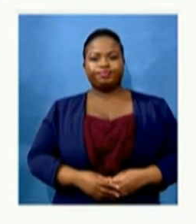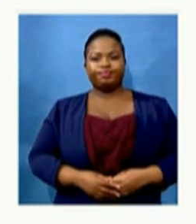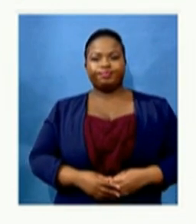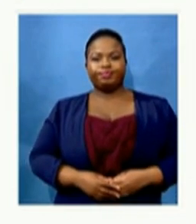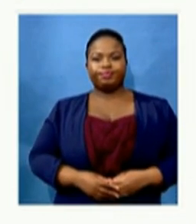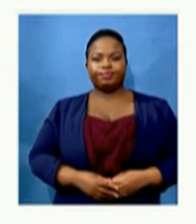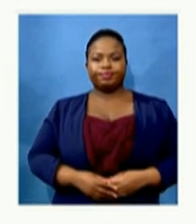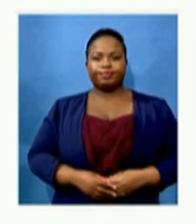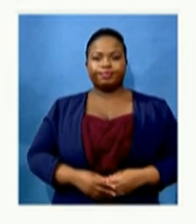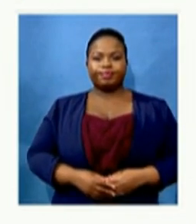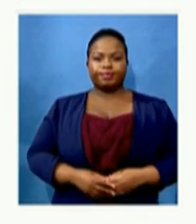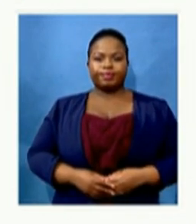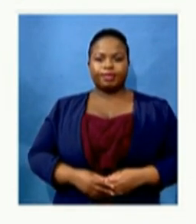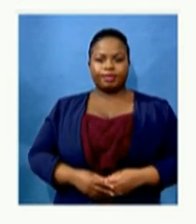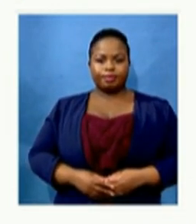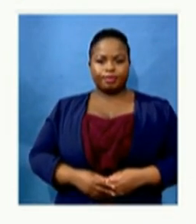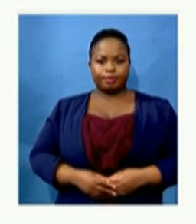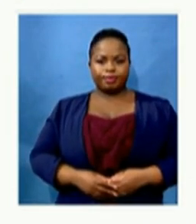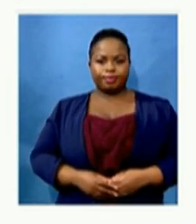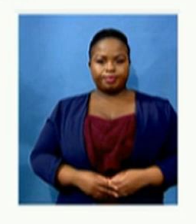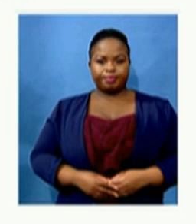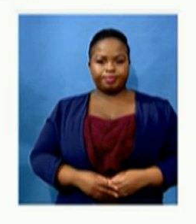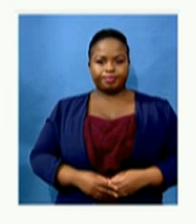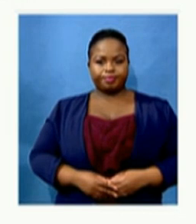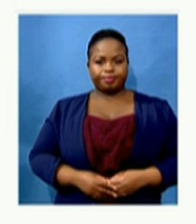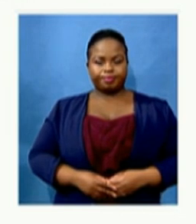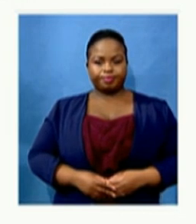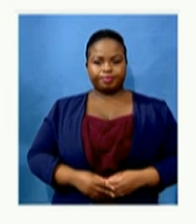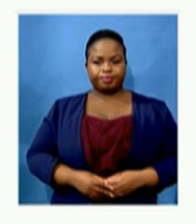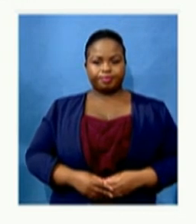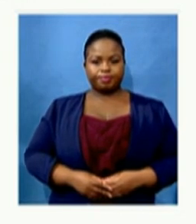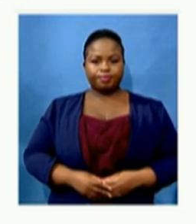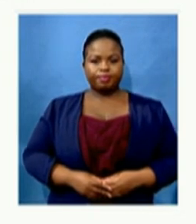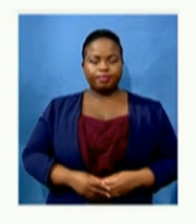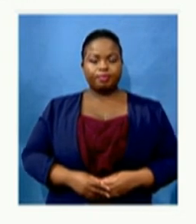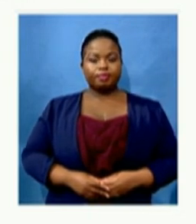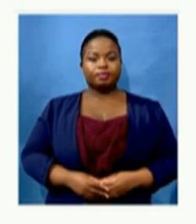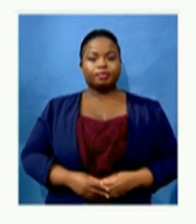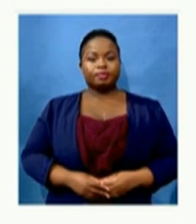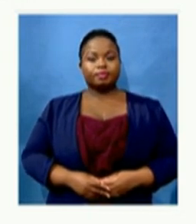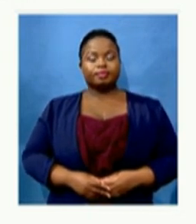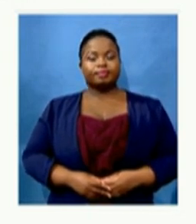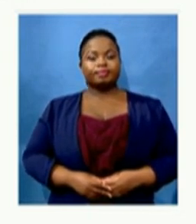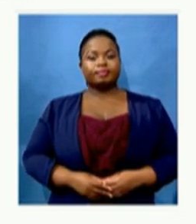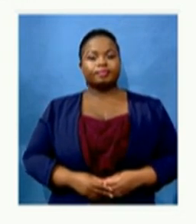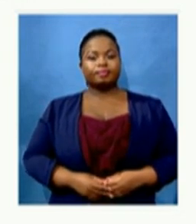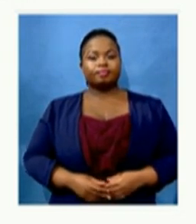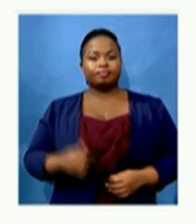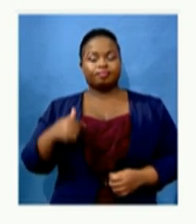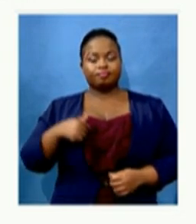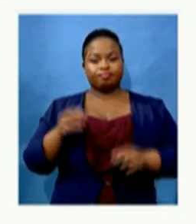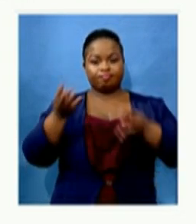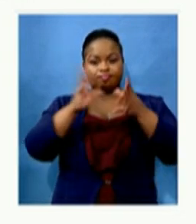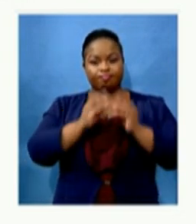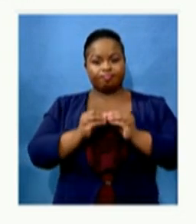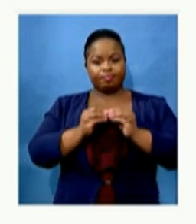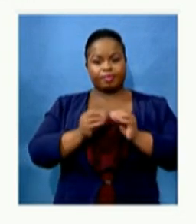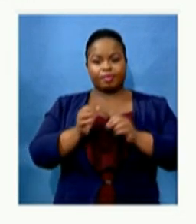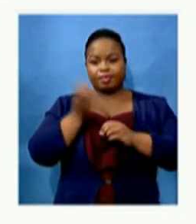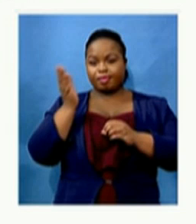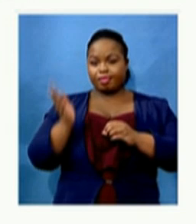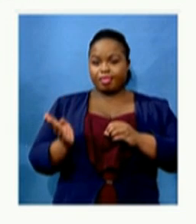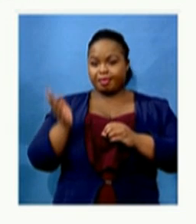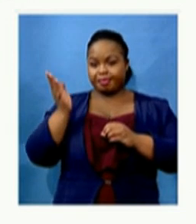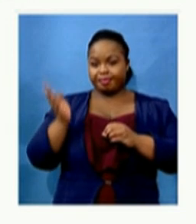So the purpose, so what I've put together is what I would call more a